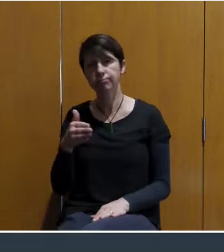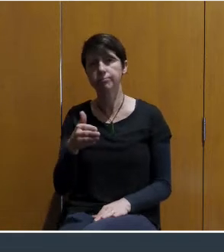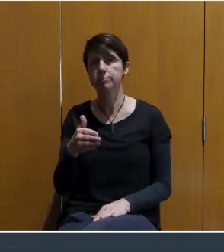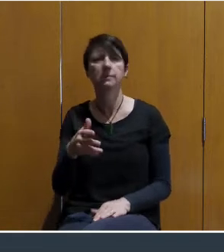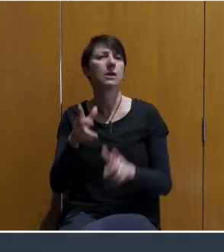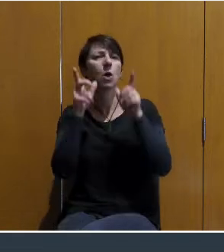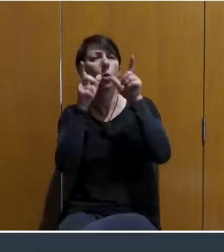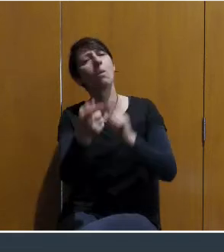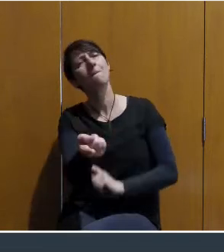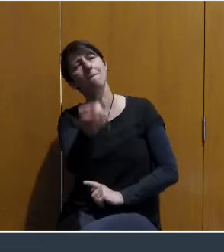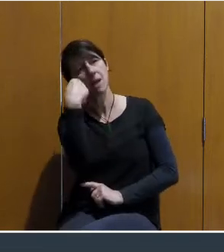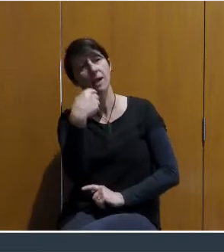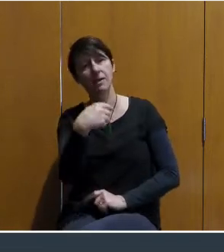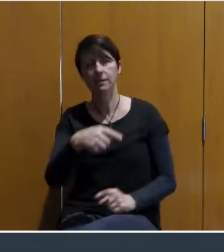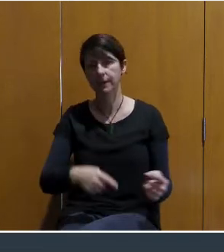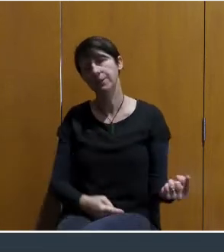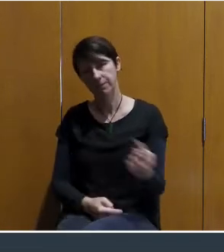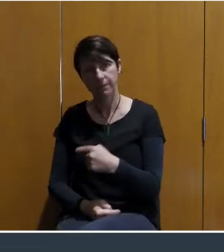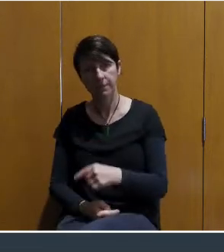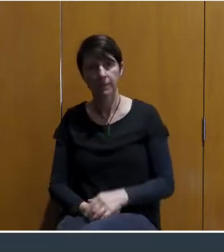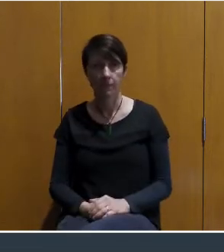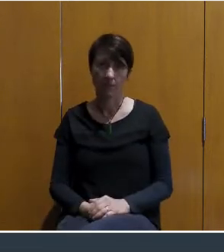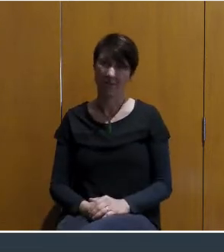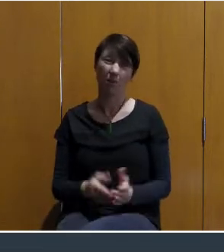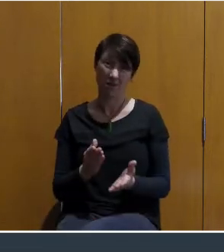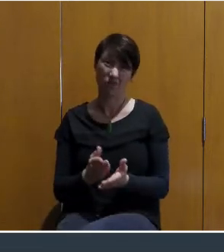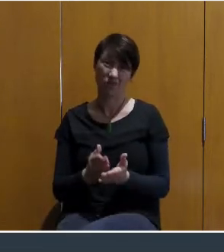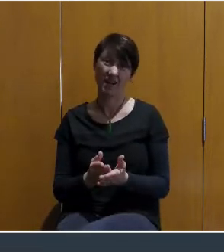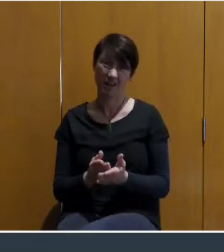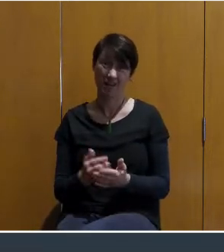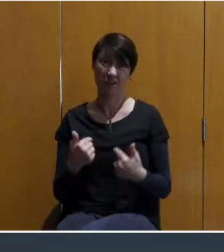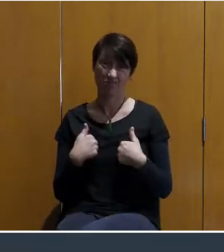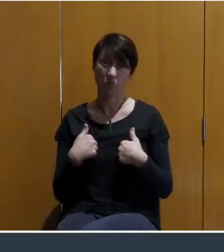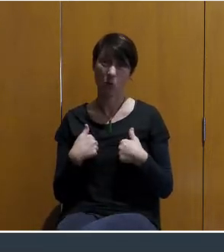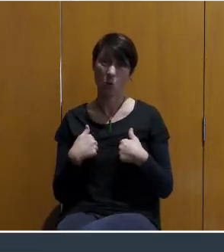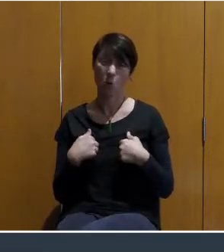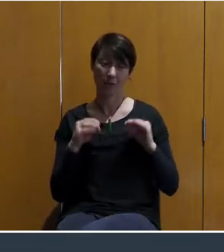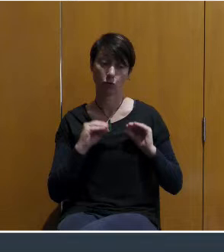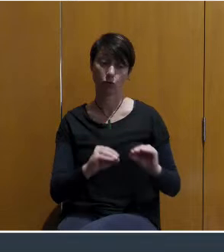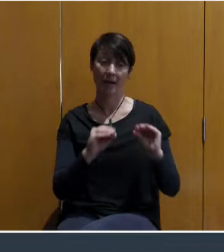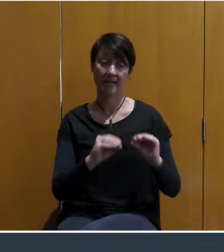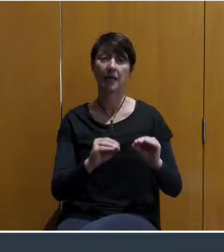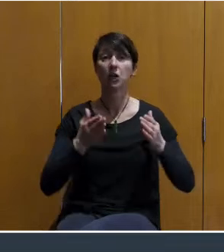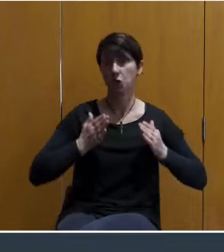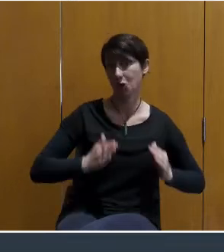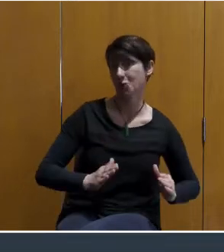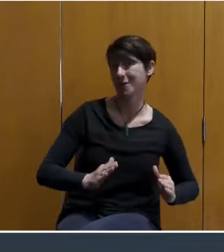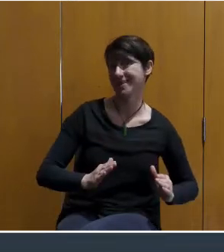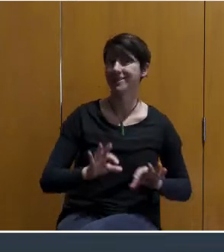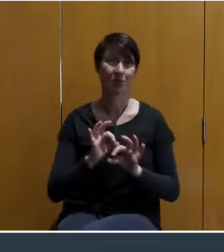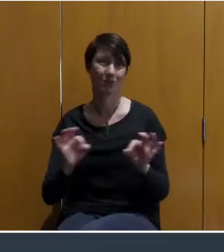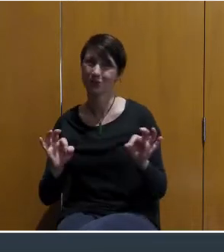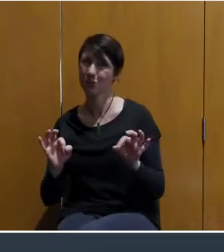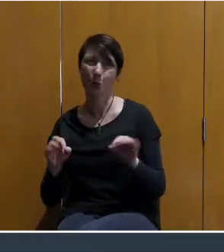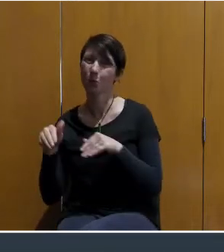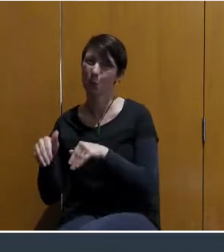lead. You know, in general, we're training humans, not really the dogs. The dogs are very smart. I've not met a dumb one yet.